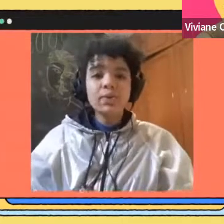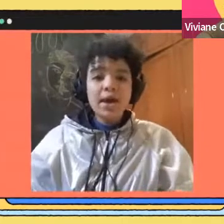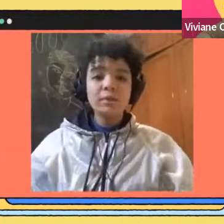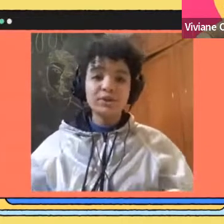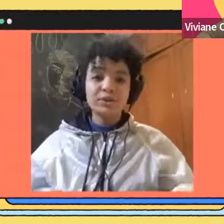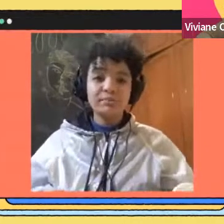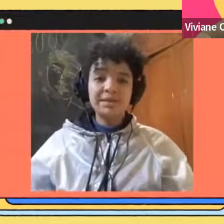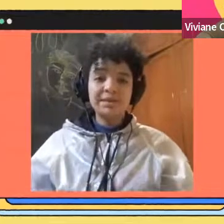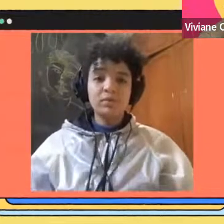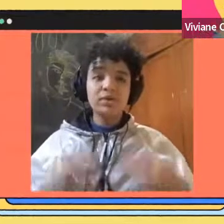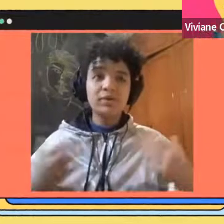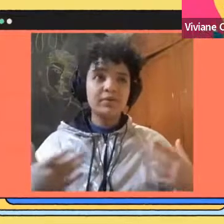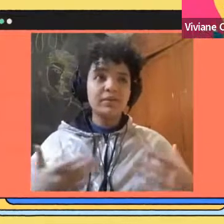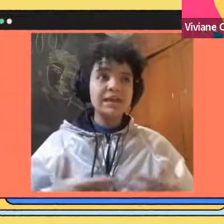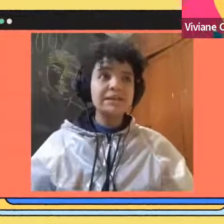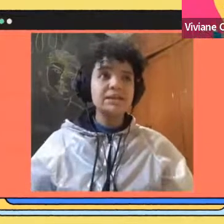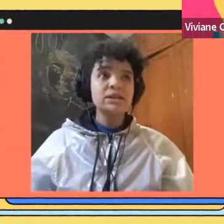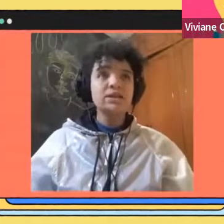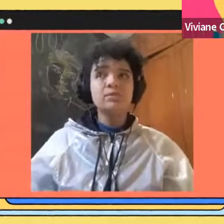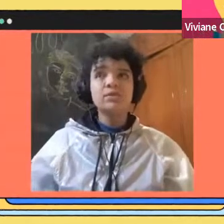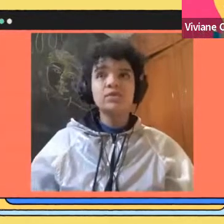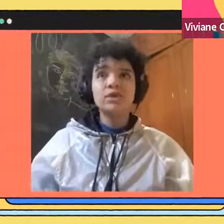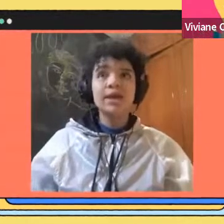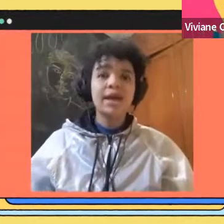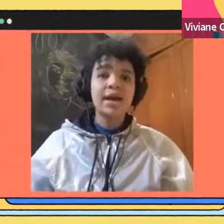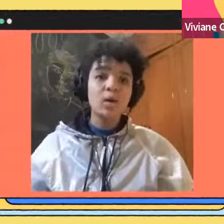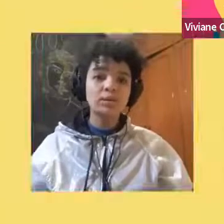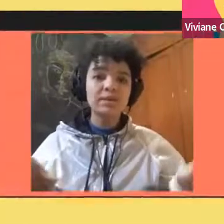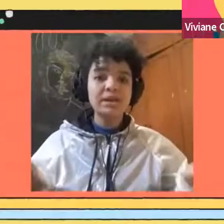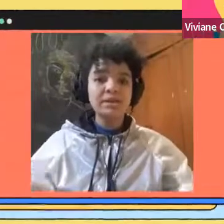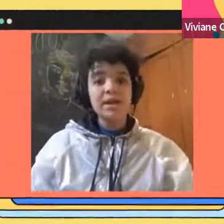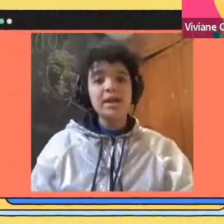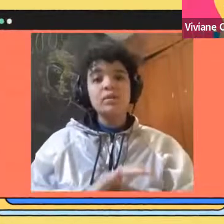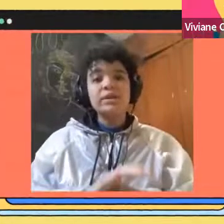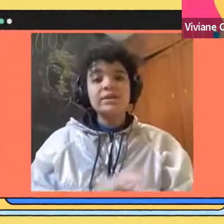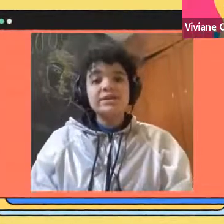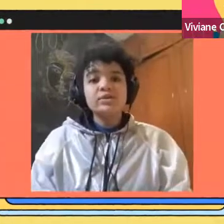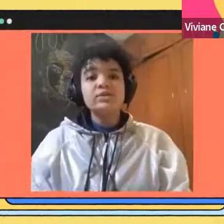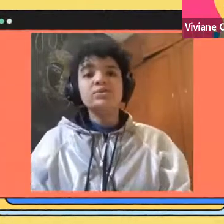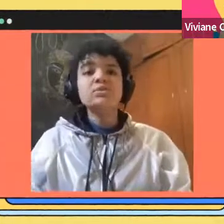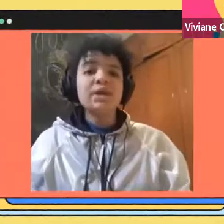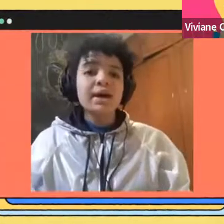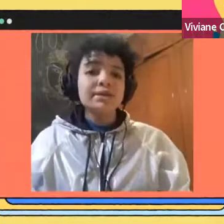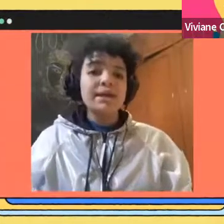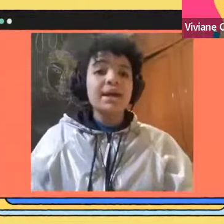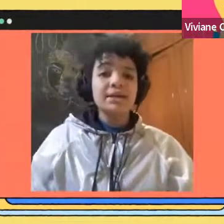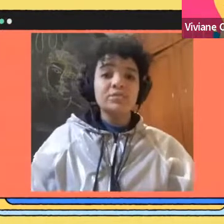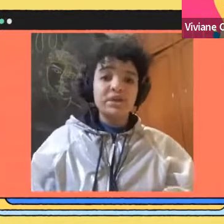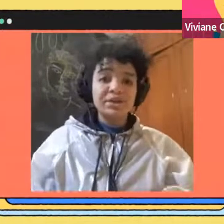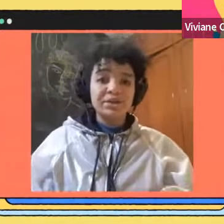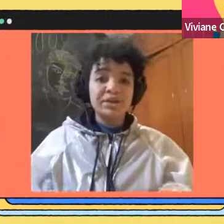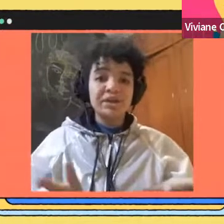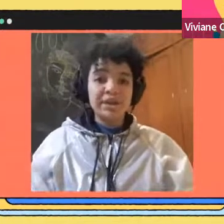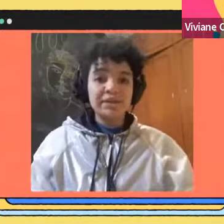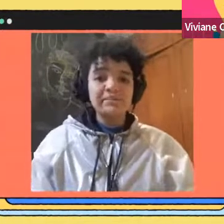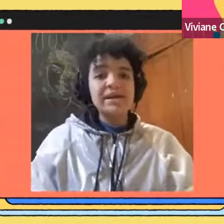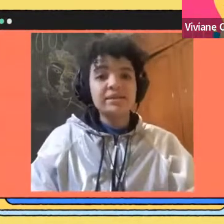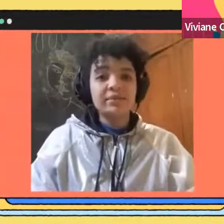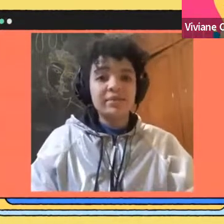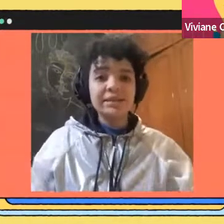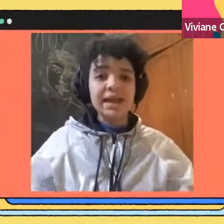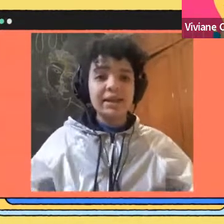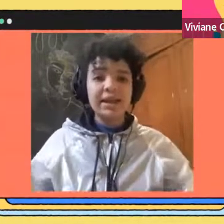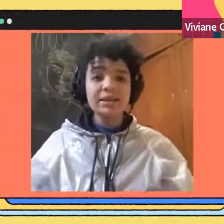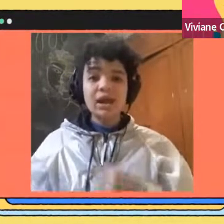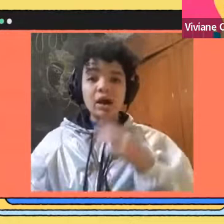I've been through and question myself, what the for last years almost feel like hell. Day by day, we listen to the news, anxiety and depression are taking the